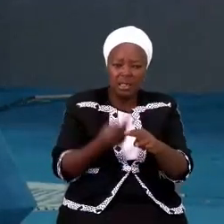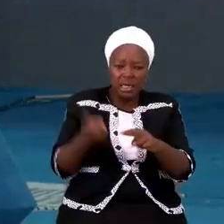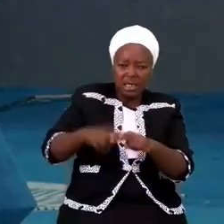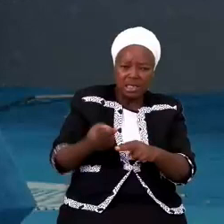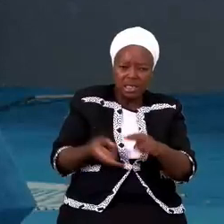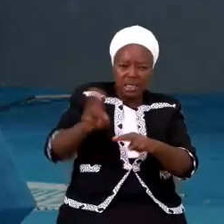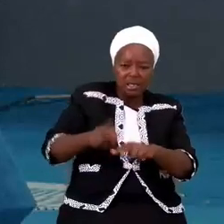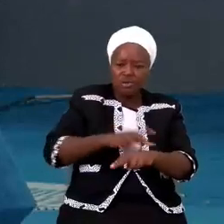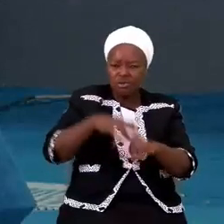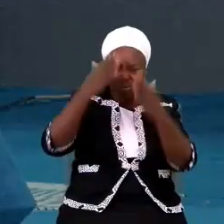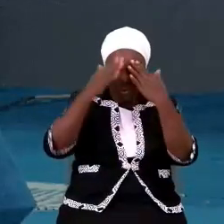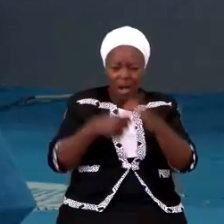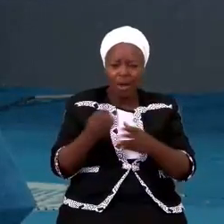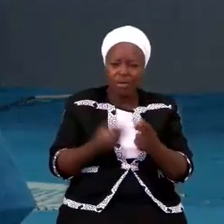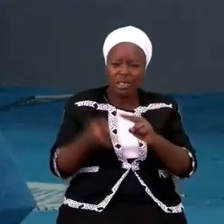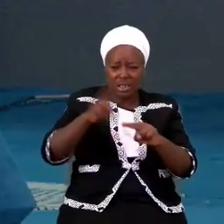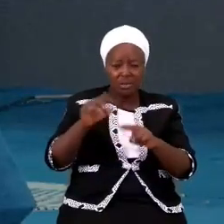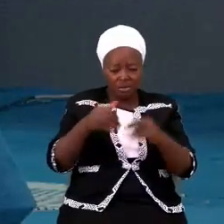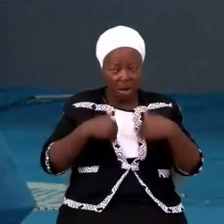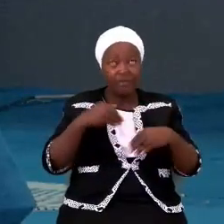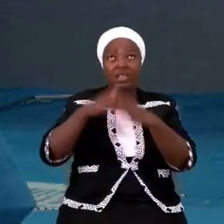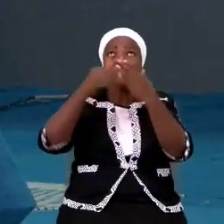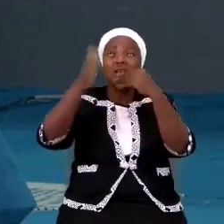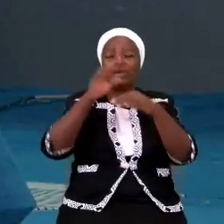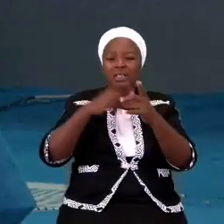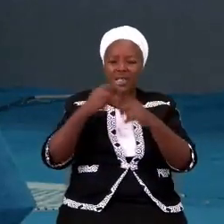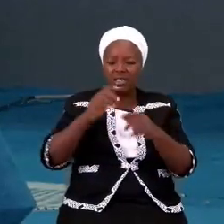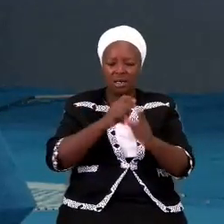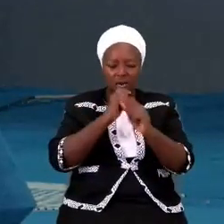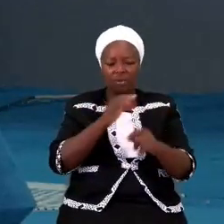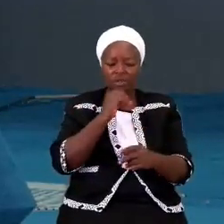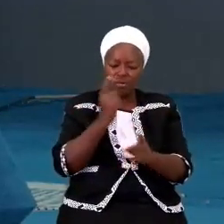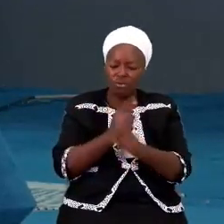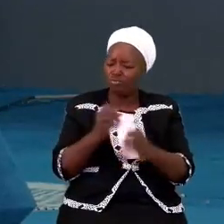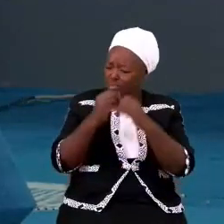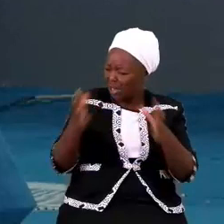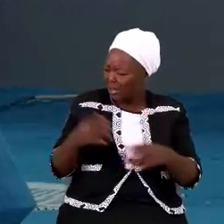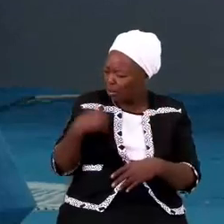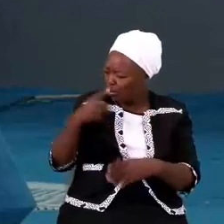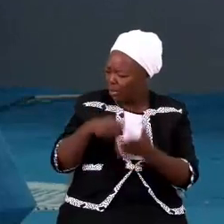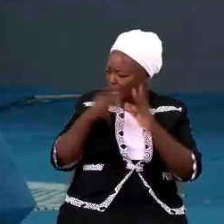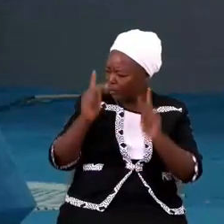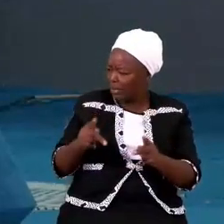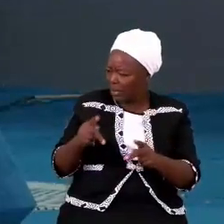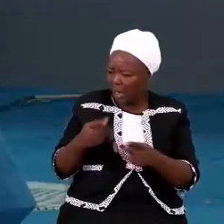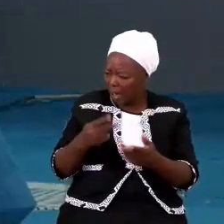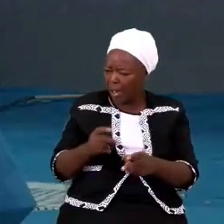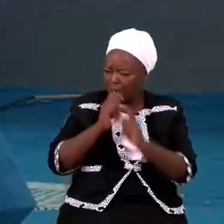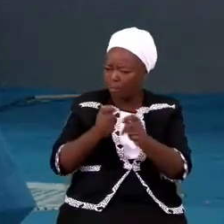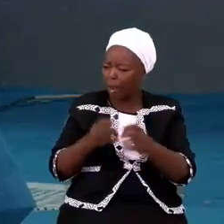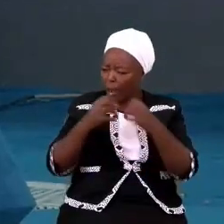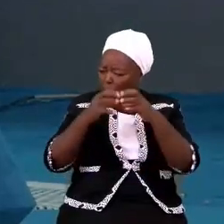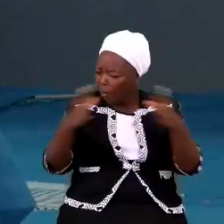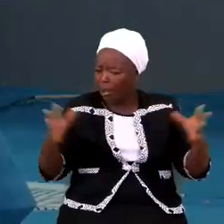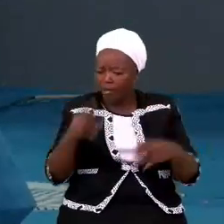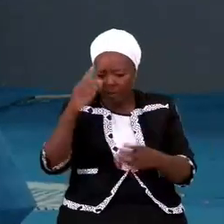woman? Rewards piling up, waiting for him, waiting for her in heaven. But you don't know how the angels are even looking for you